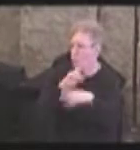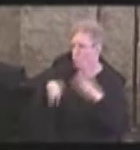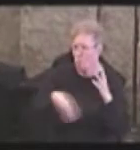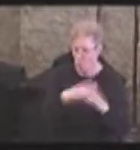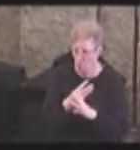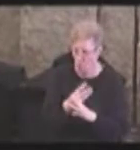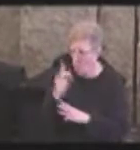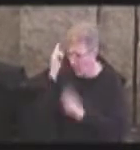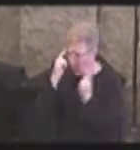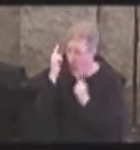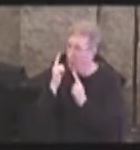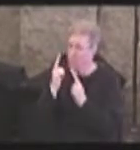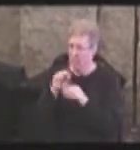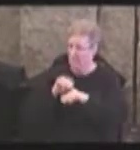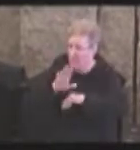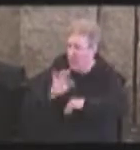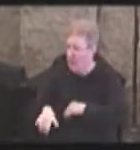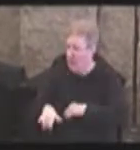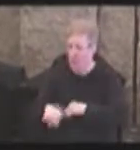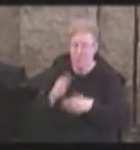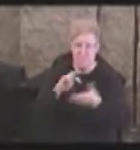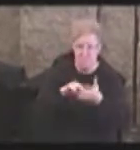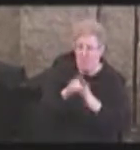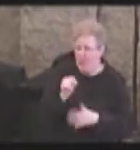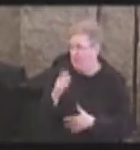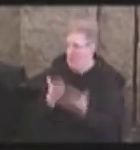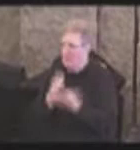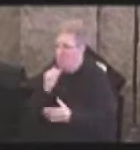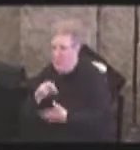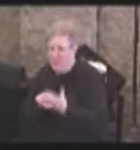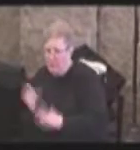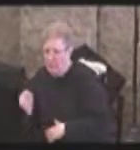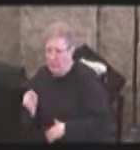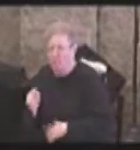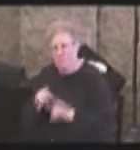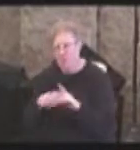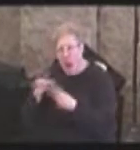So given that this is happening, intentionally or unintentionally, I choose to be intentional about it.